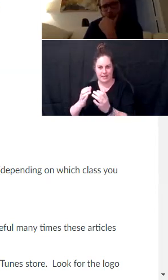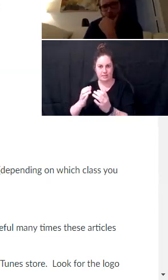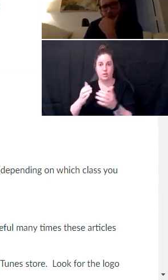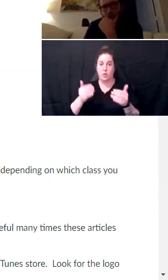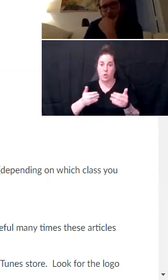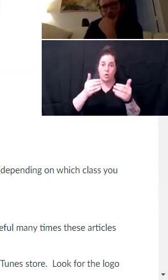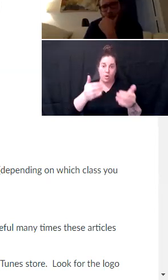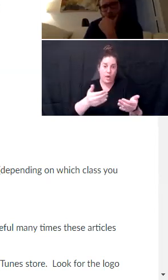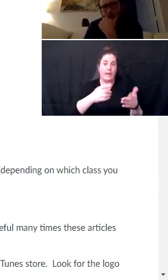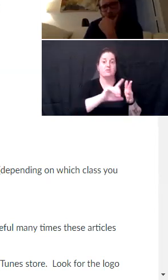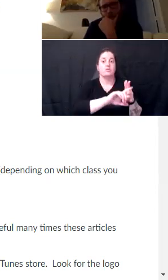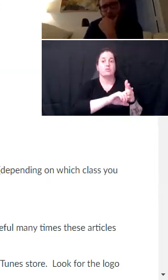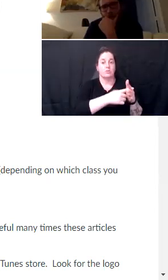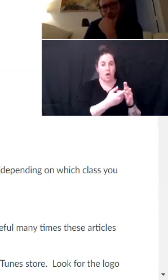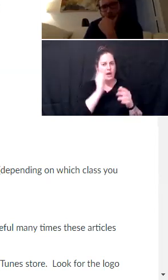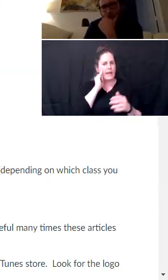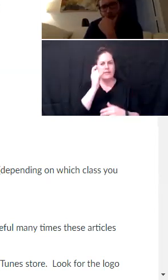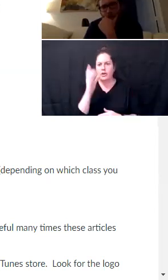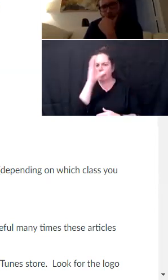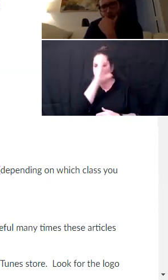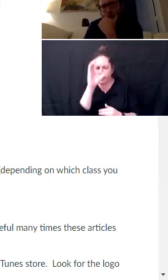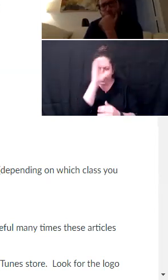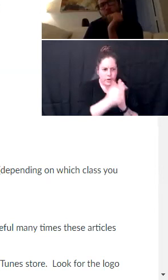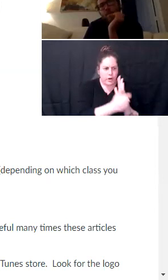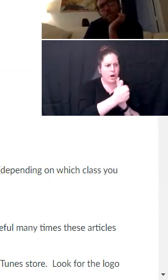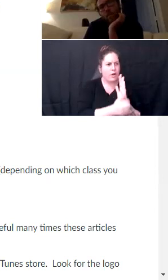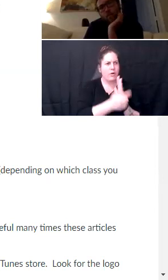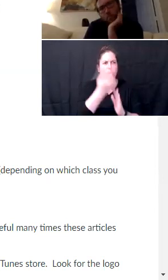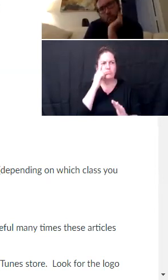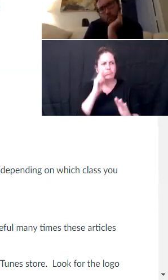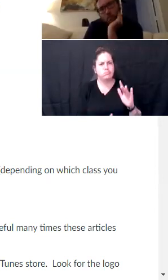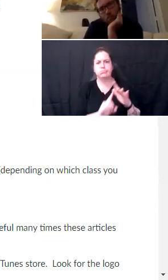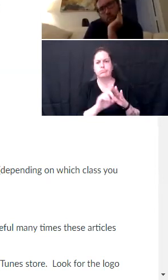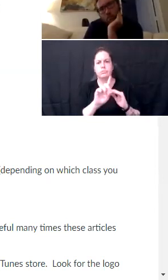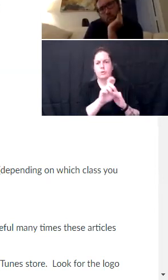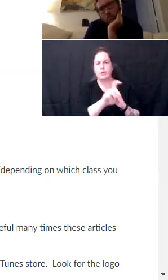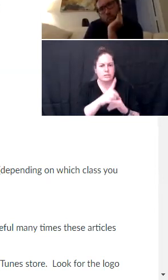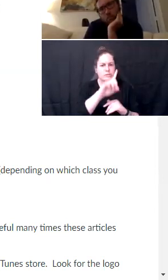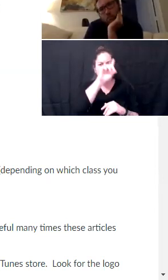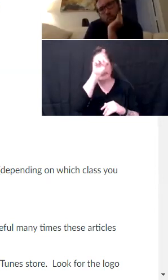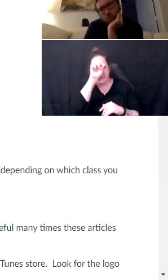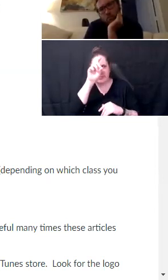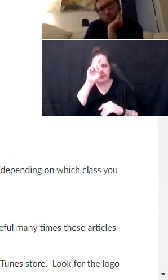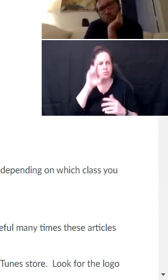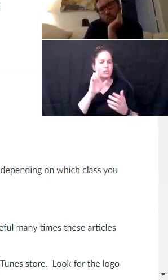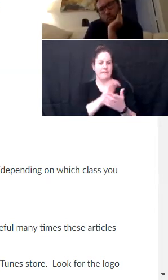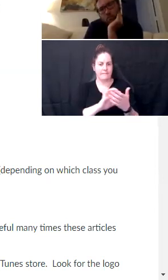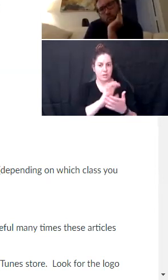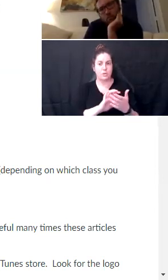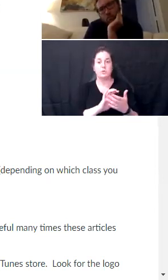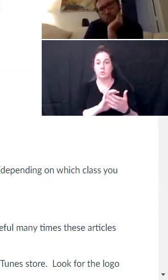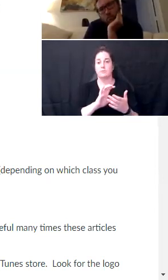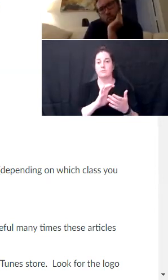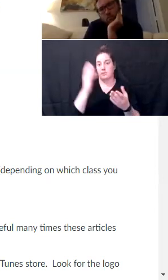have questions while you're looking for an article, please don't hesitate to reach out to me. And definitely, if you found something that